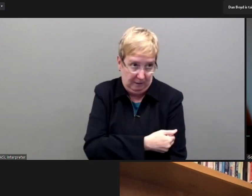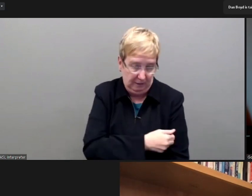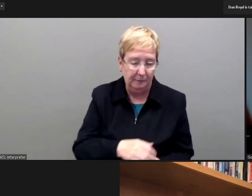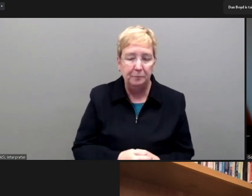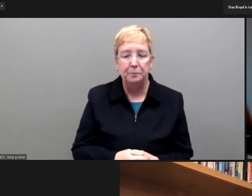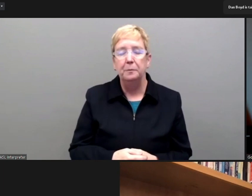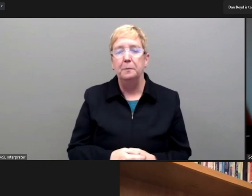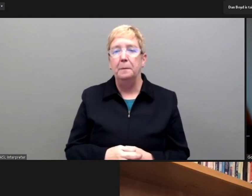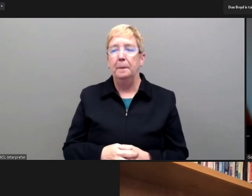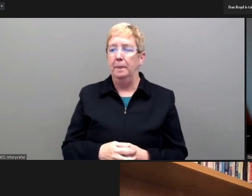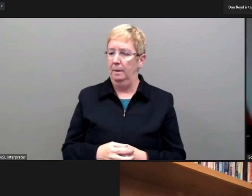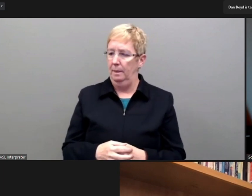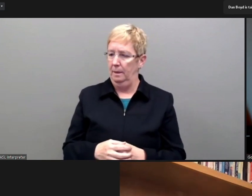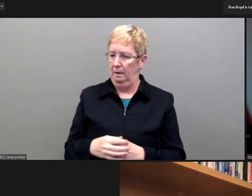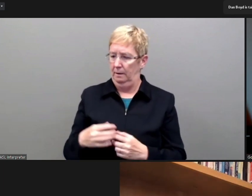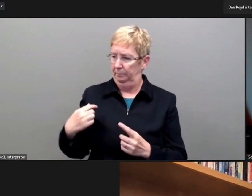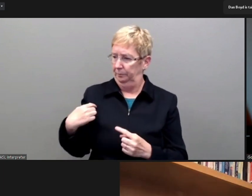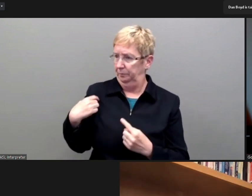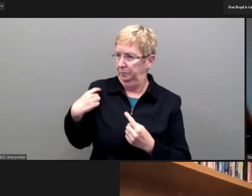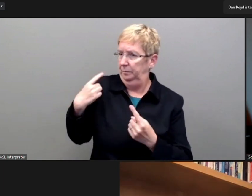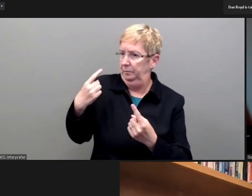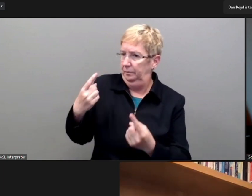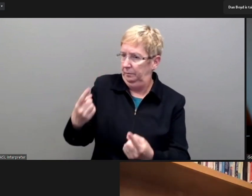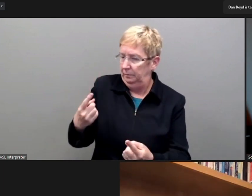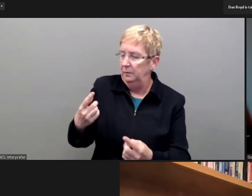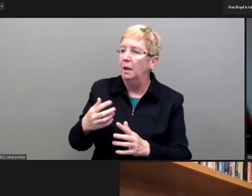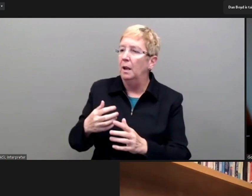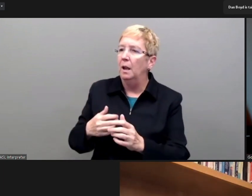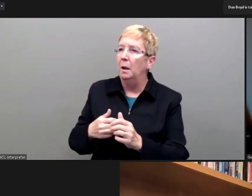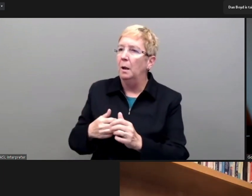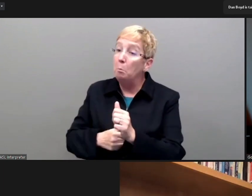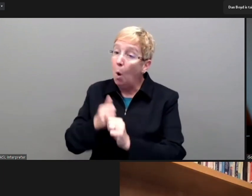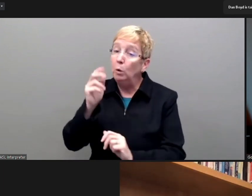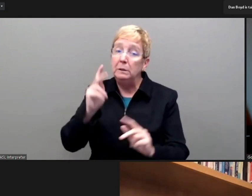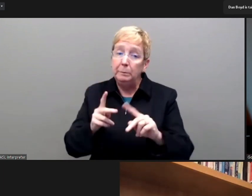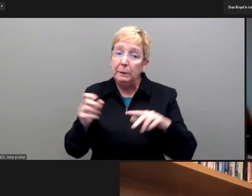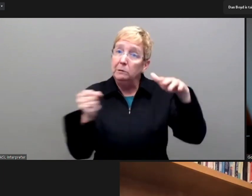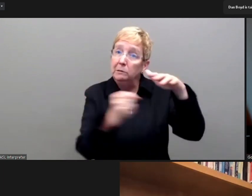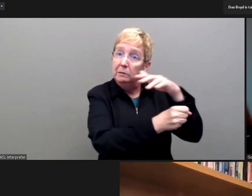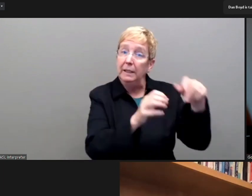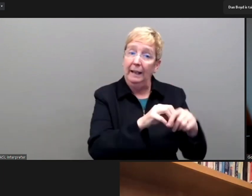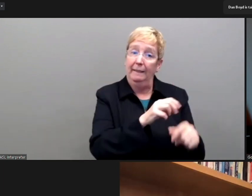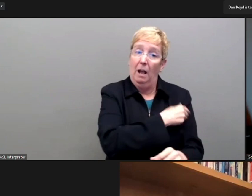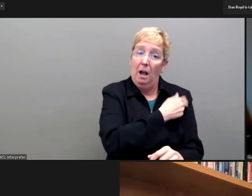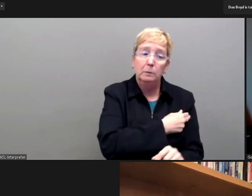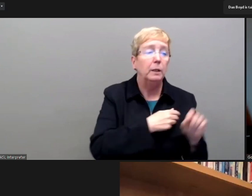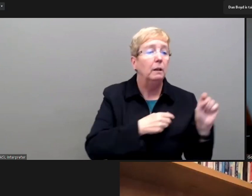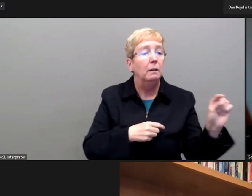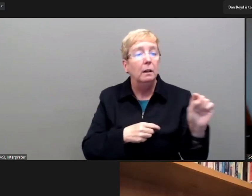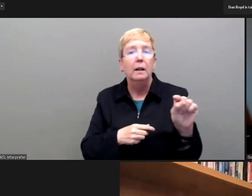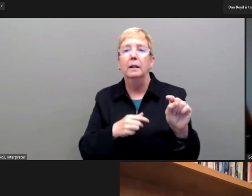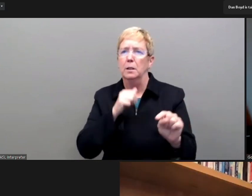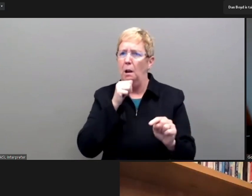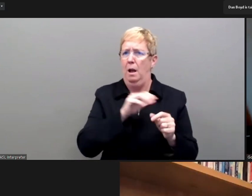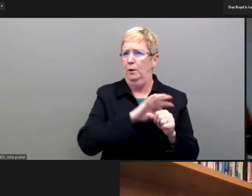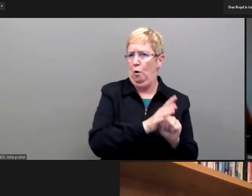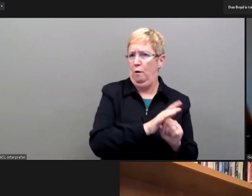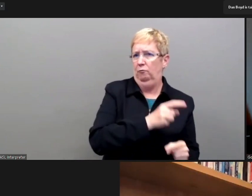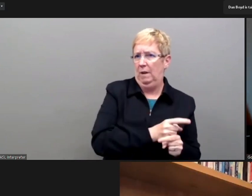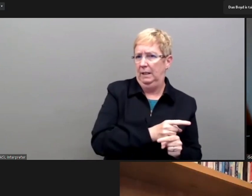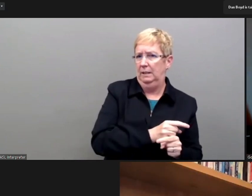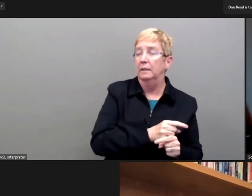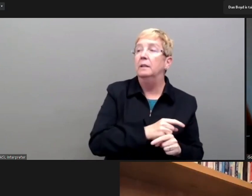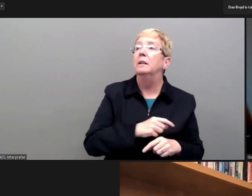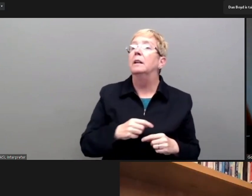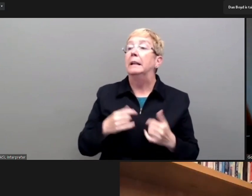least until recently, the bulk of patients were not COVID patients, at least in a lot of hospitals around the state. Given that context, has there been talk